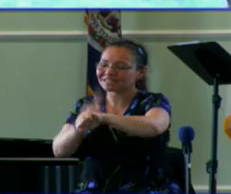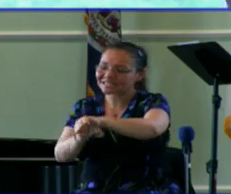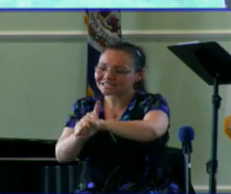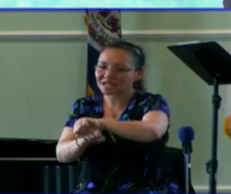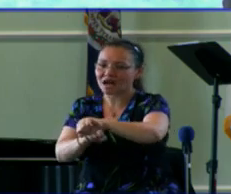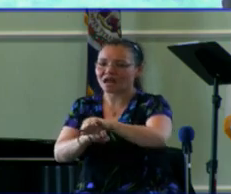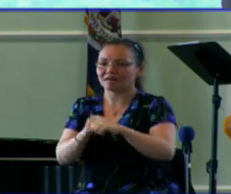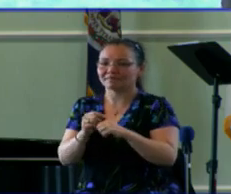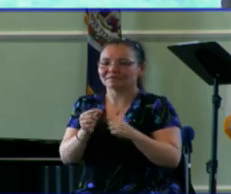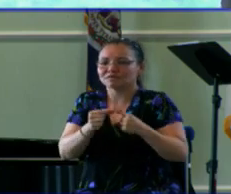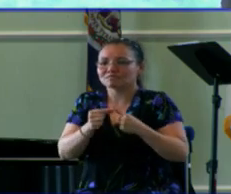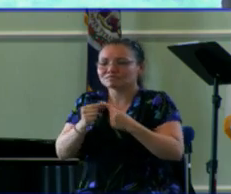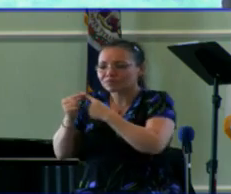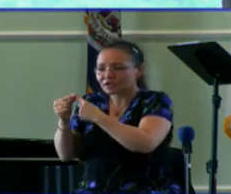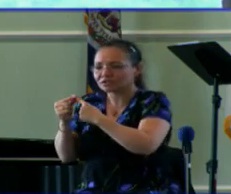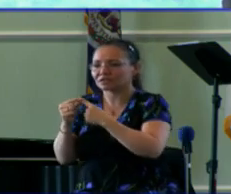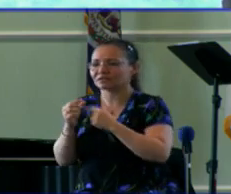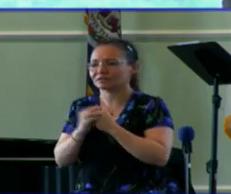Precious.